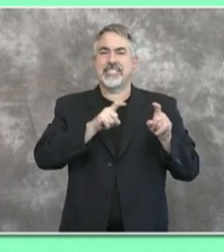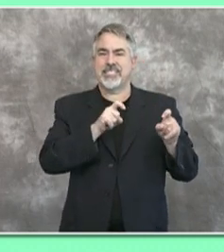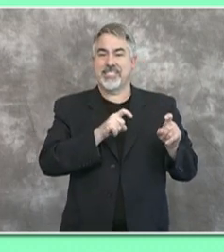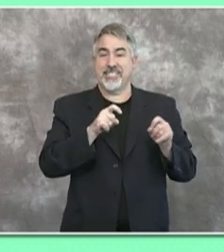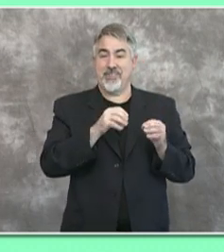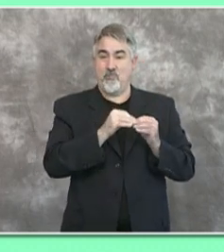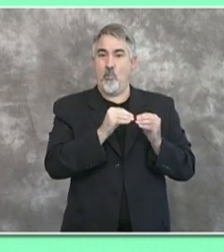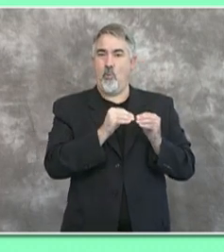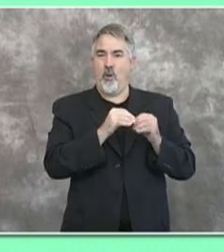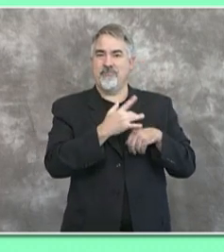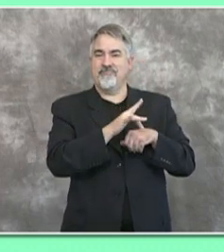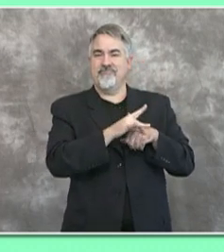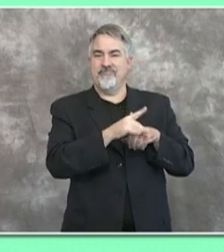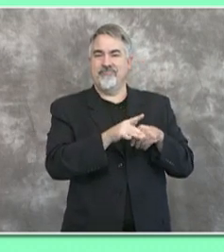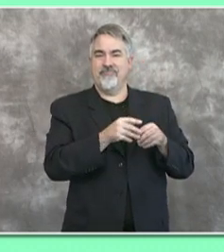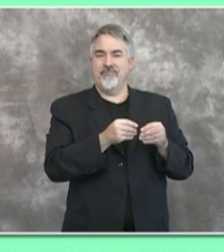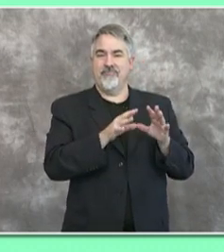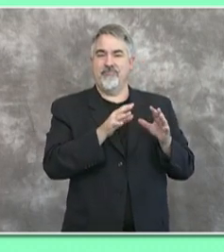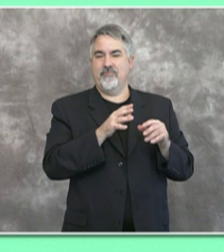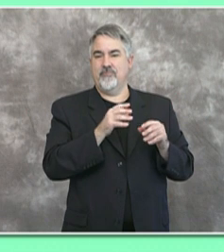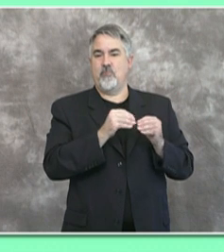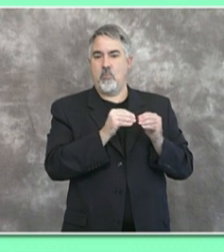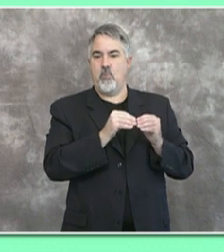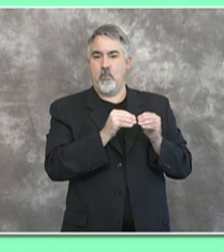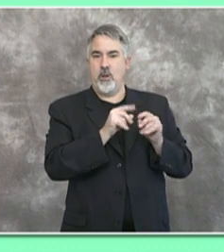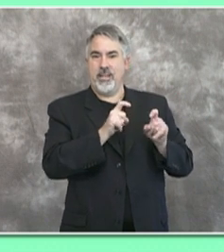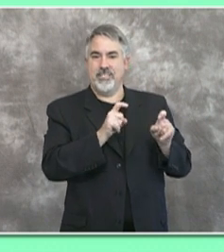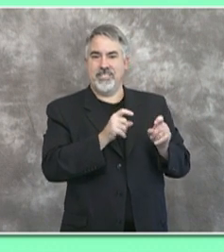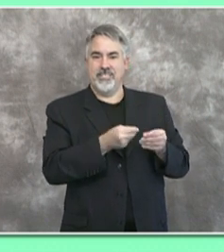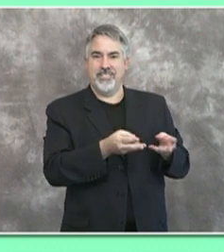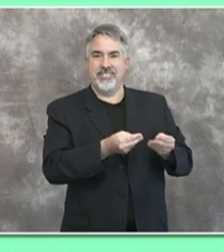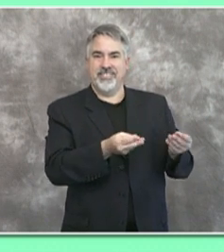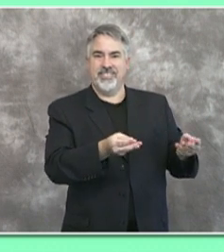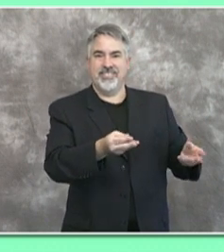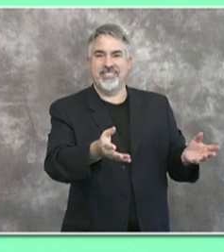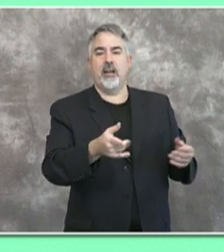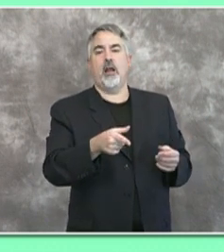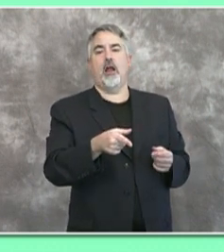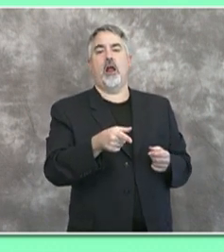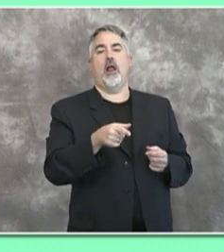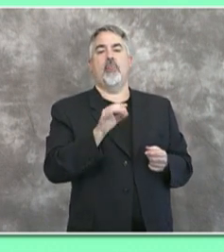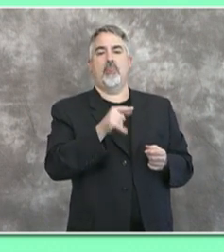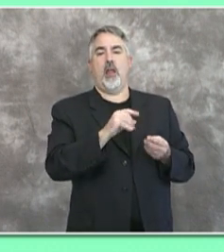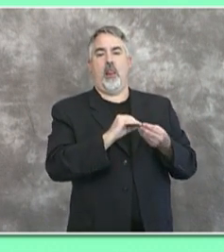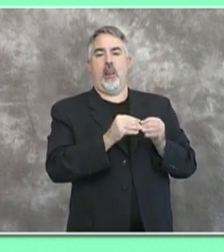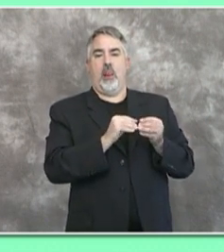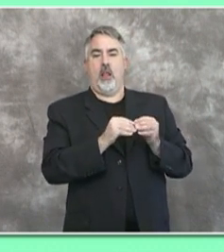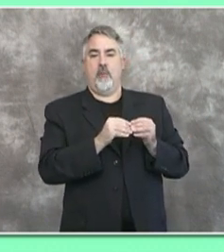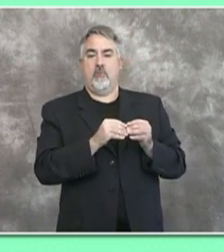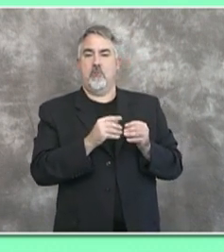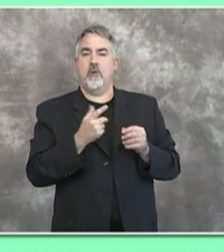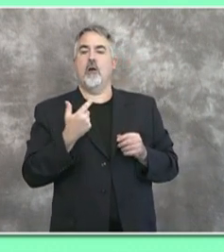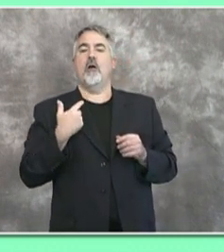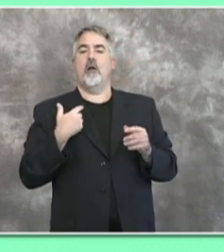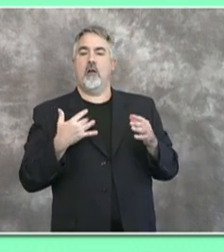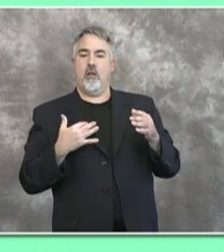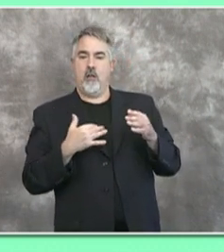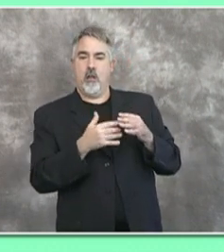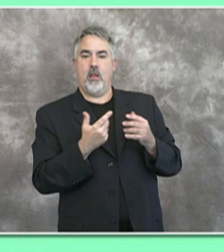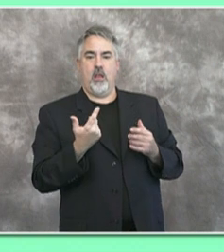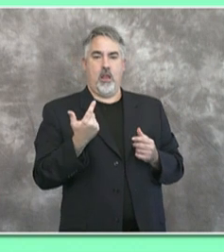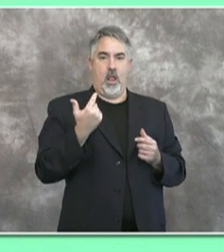we are getting there with that area. And today I want to talk about hospital